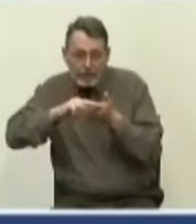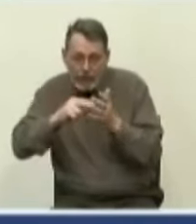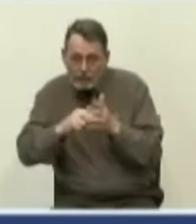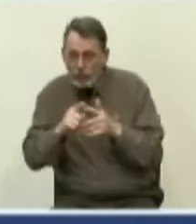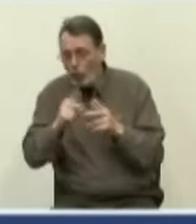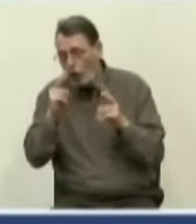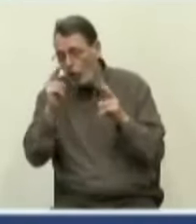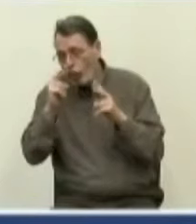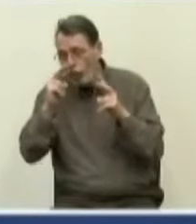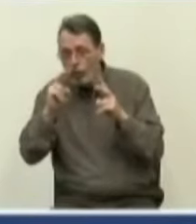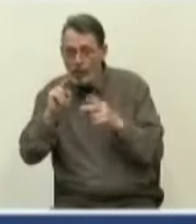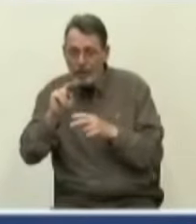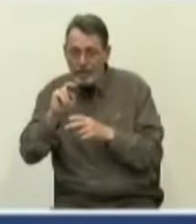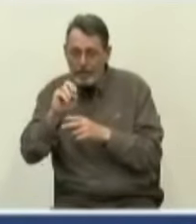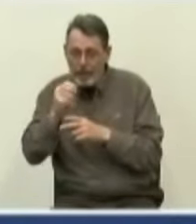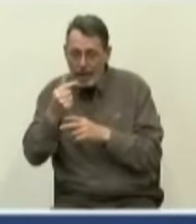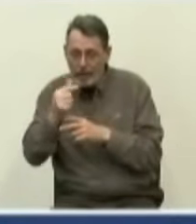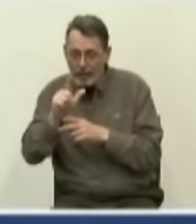negligent discharge.